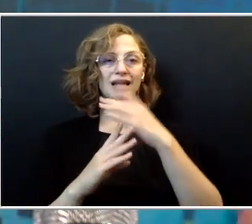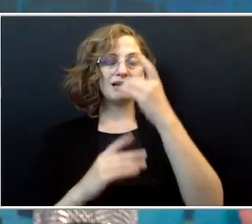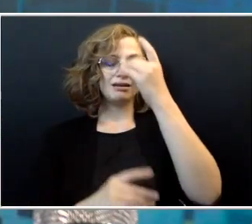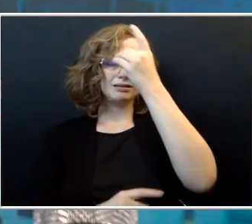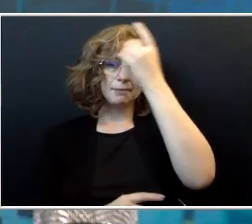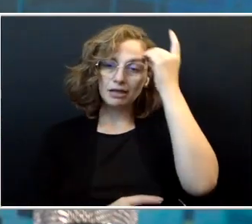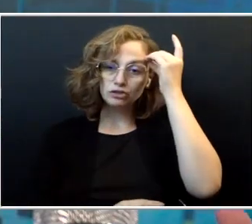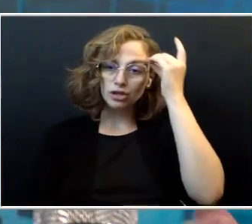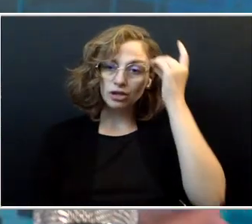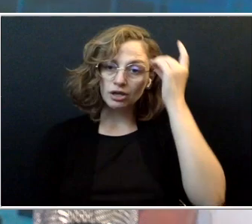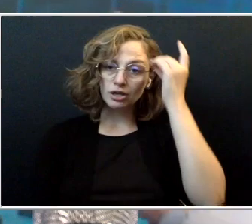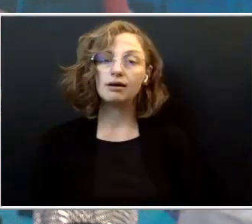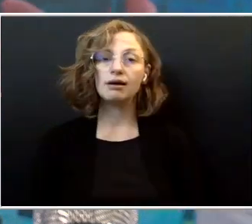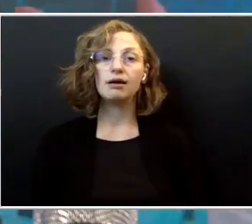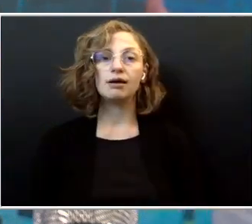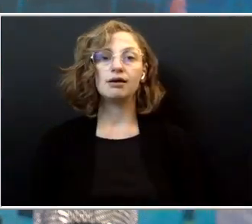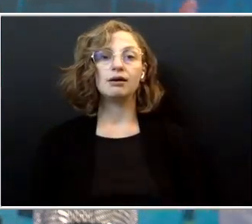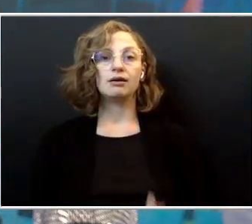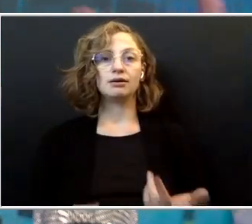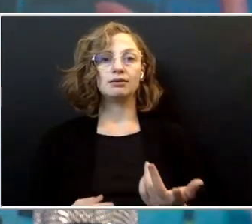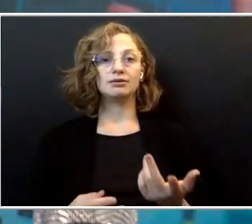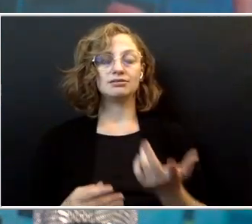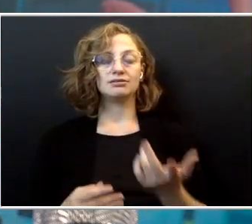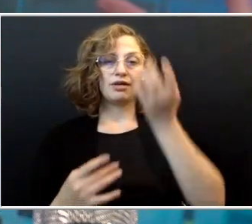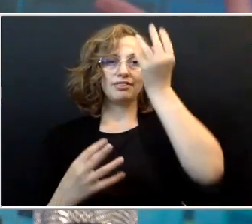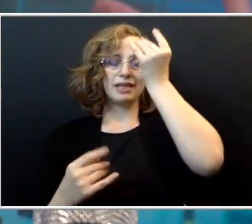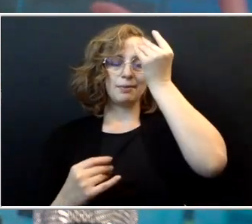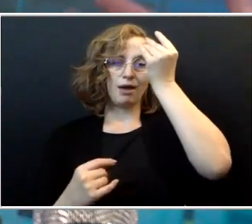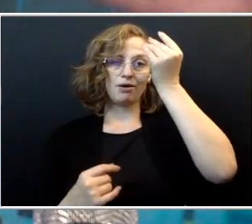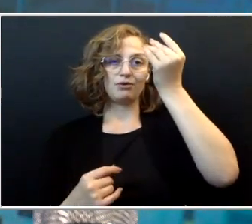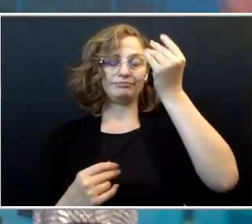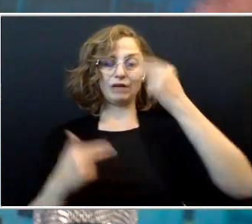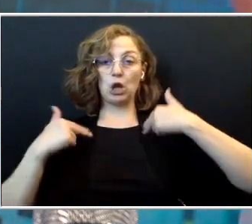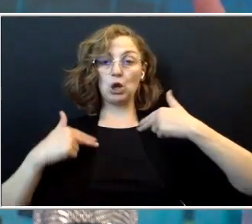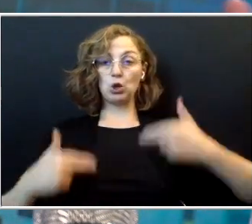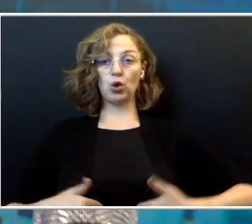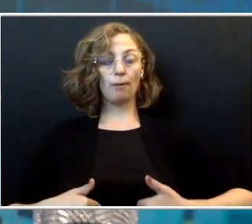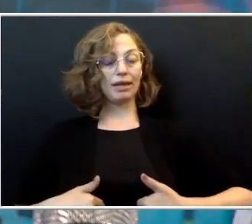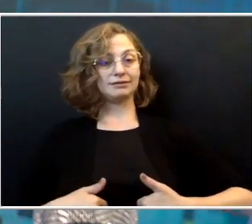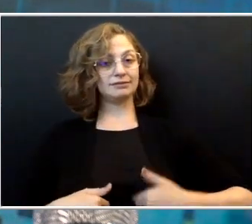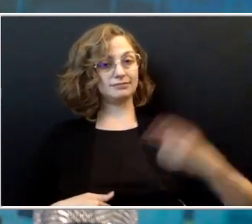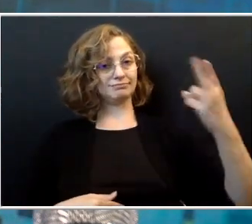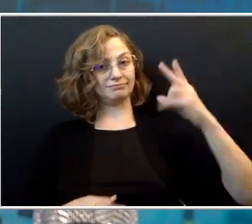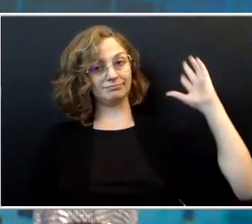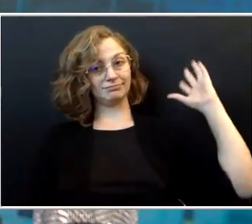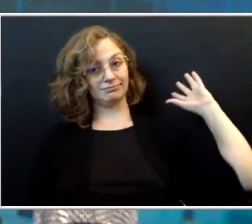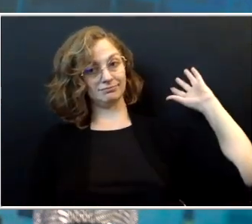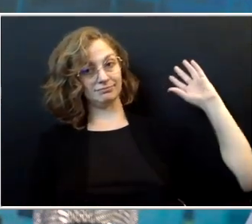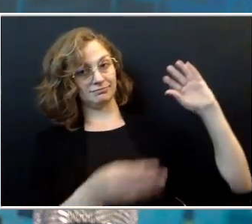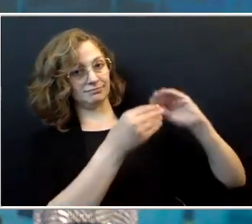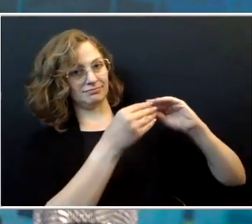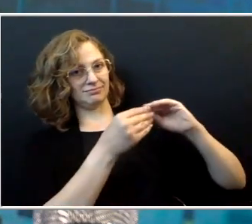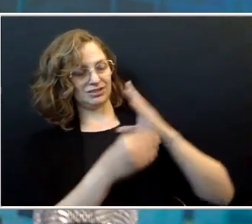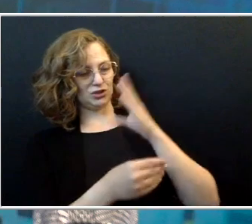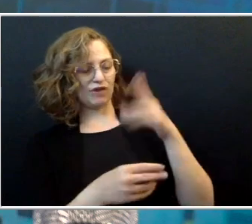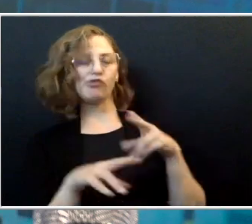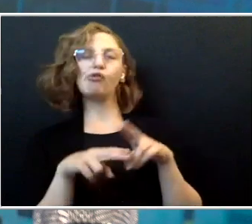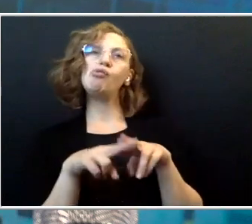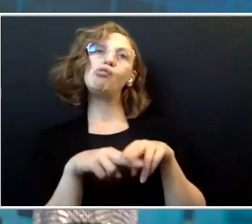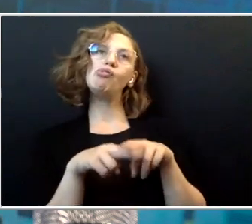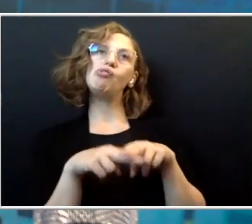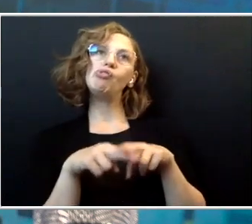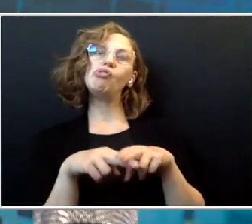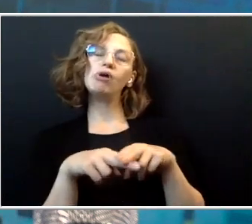man theologically, or mankind, or humankind, we never really sat around. As you sat around, you got eaten. So that movement thing really